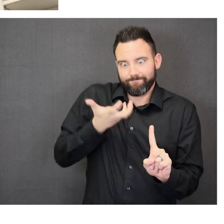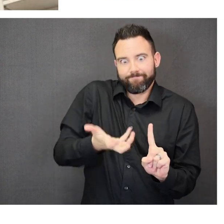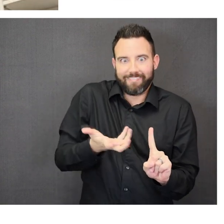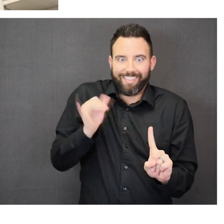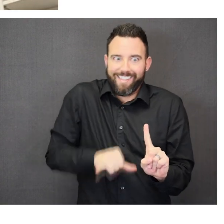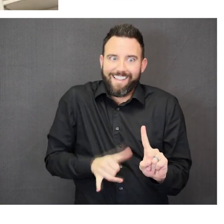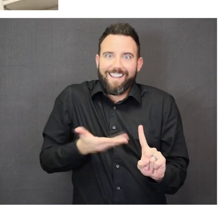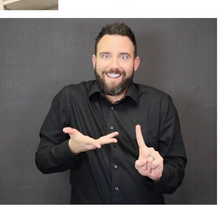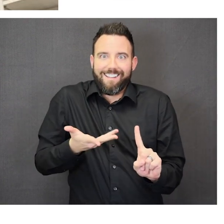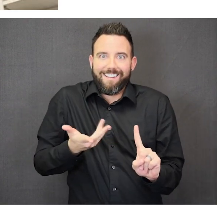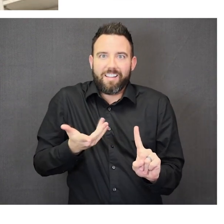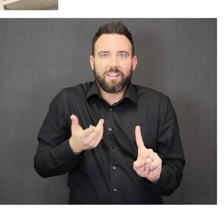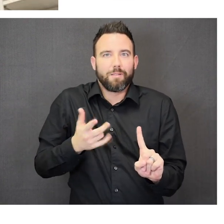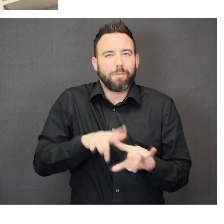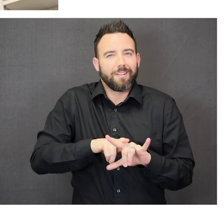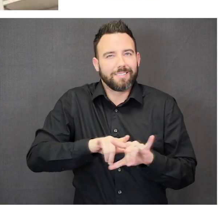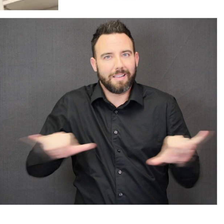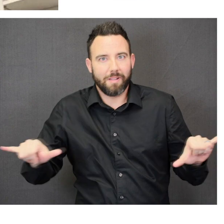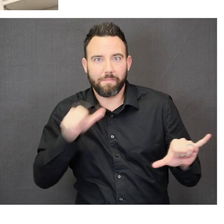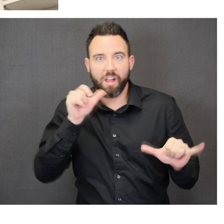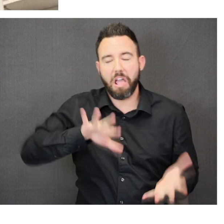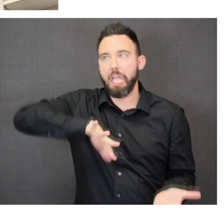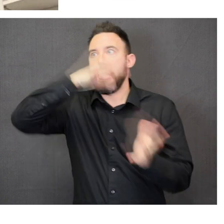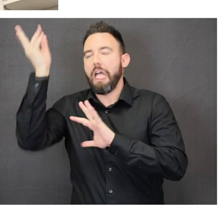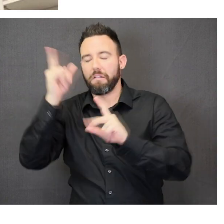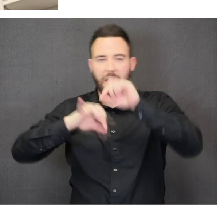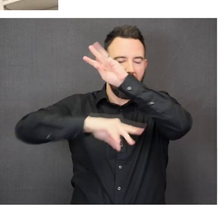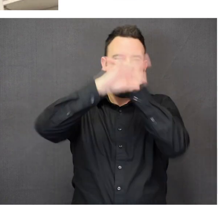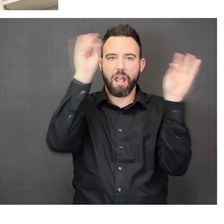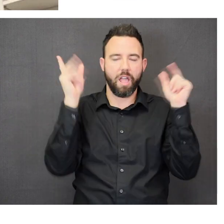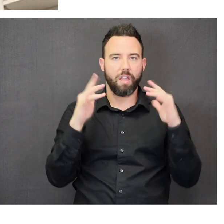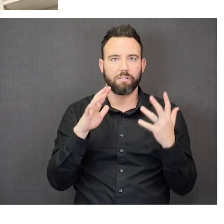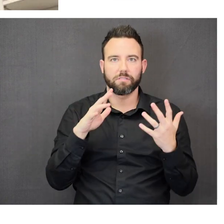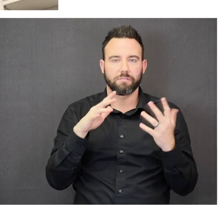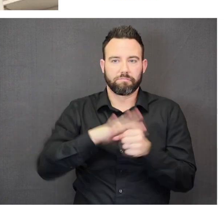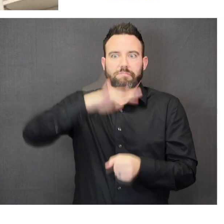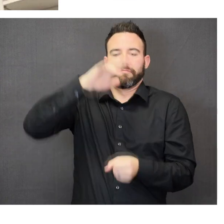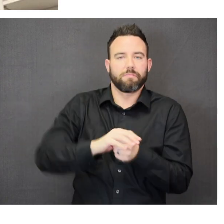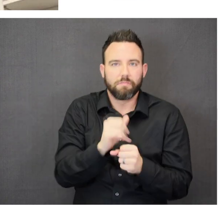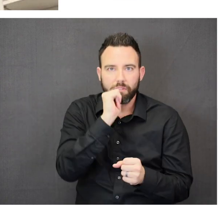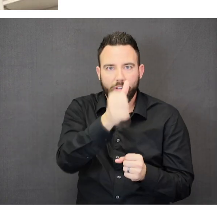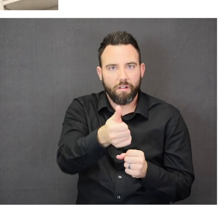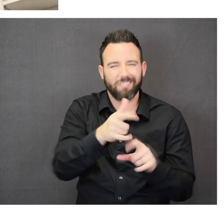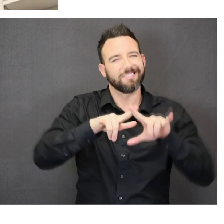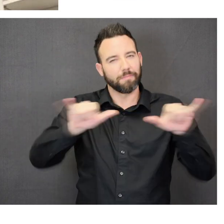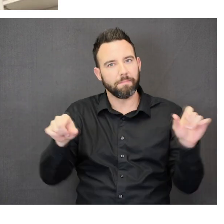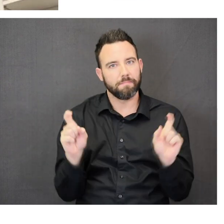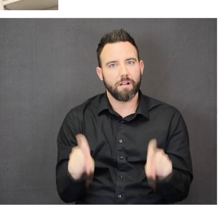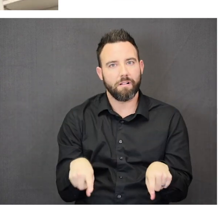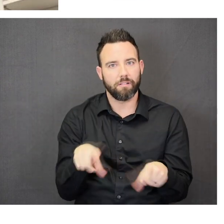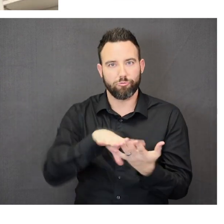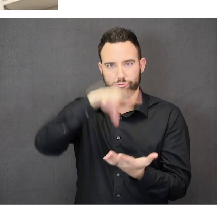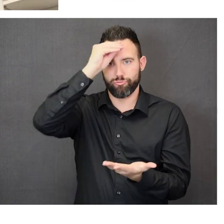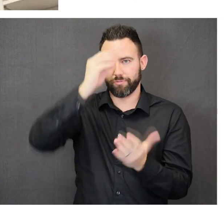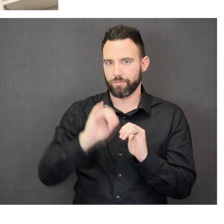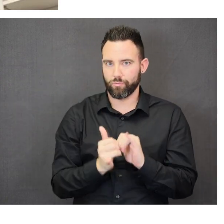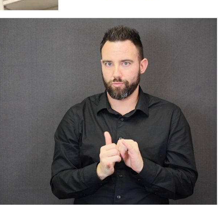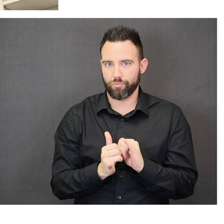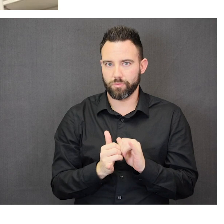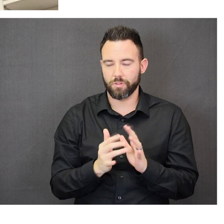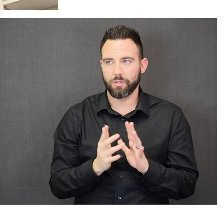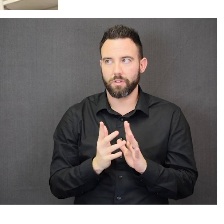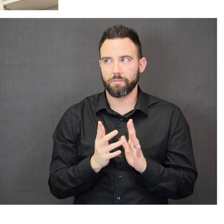and because that can actually dysregulate someone else even more. But for me to be able to say